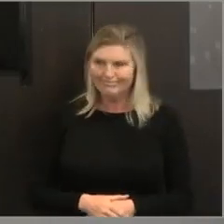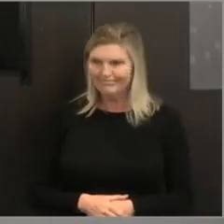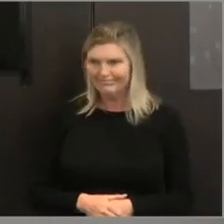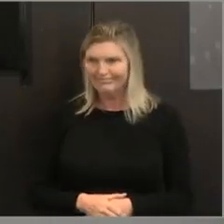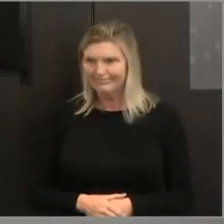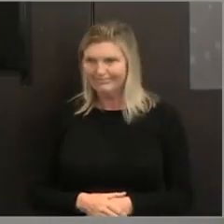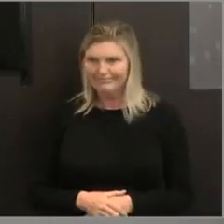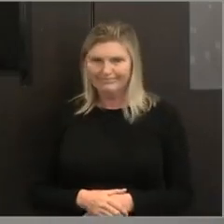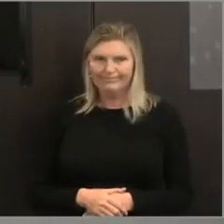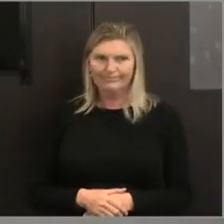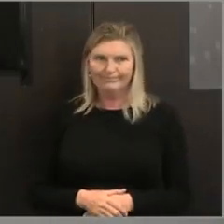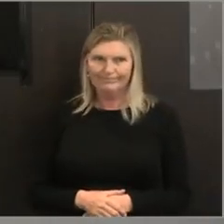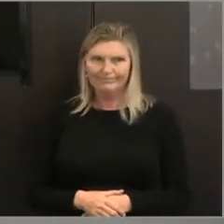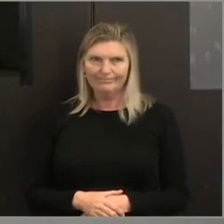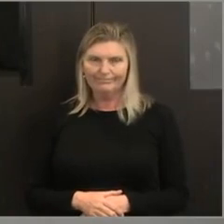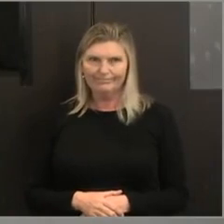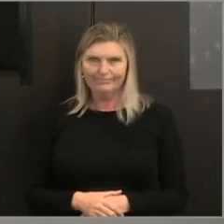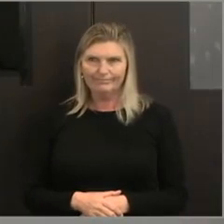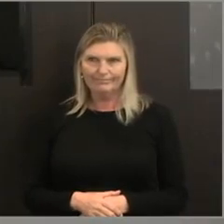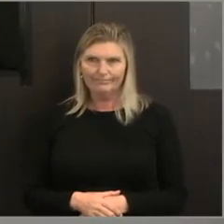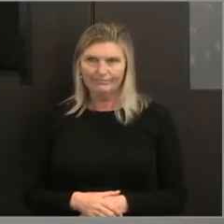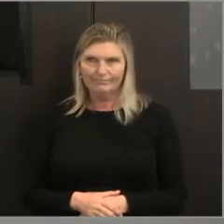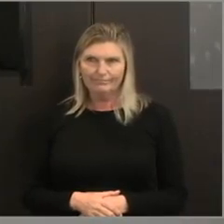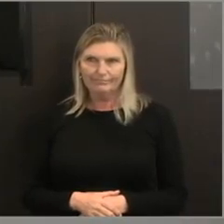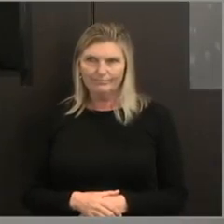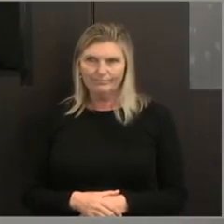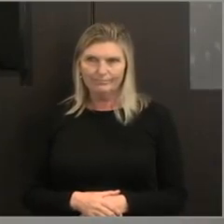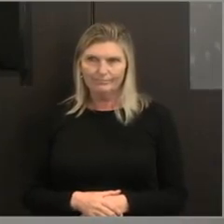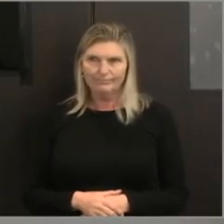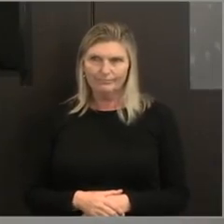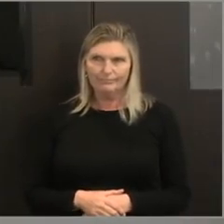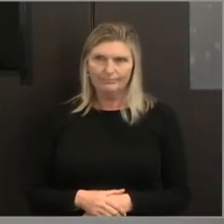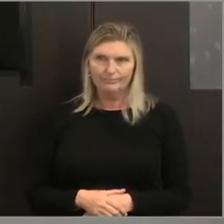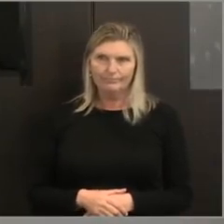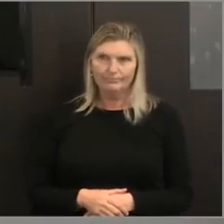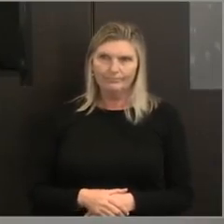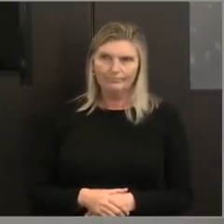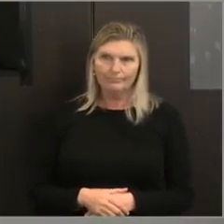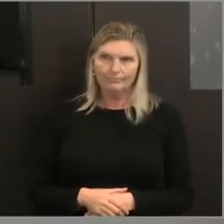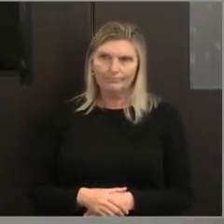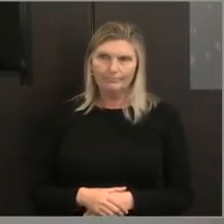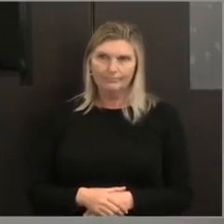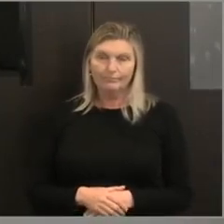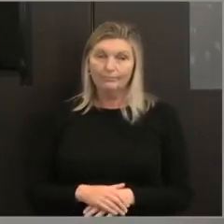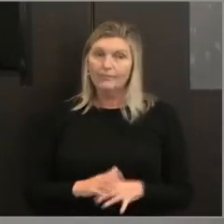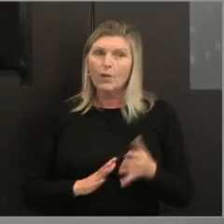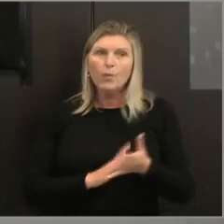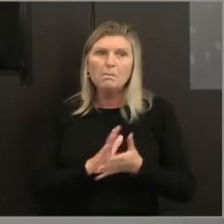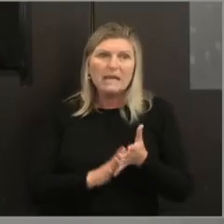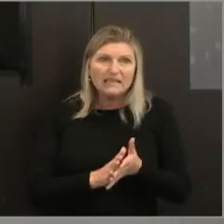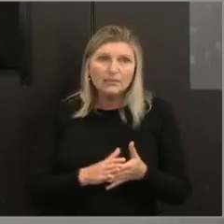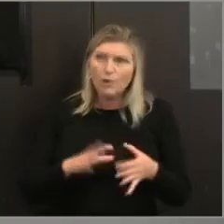not walking away from the dreadful legacy of colonisation. We are embedding the